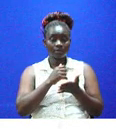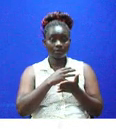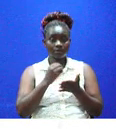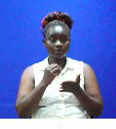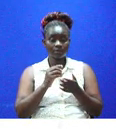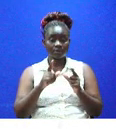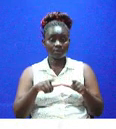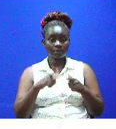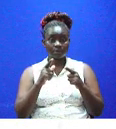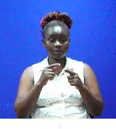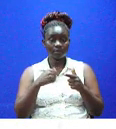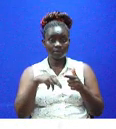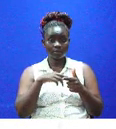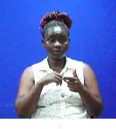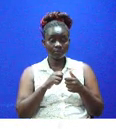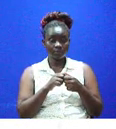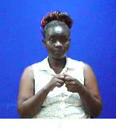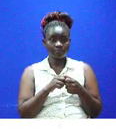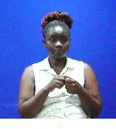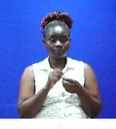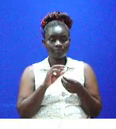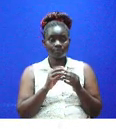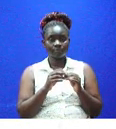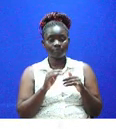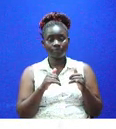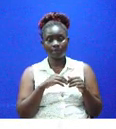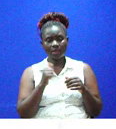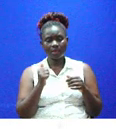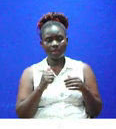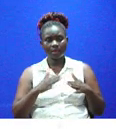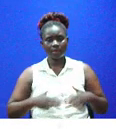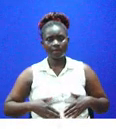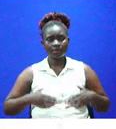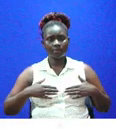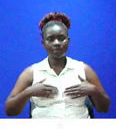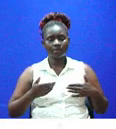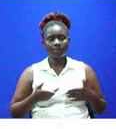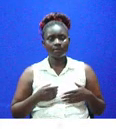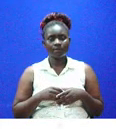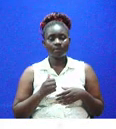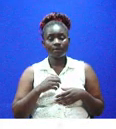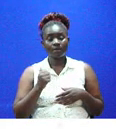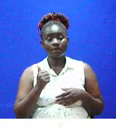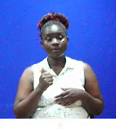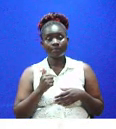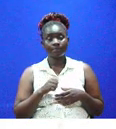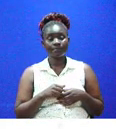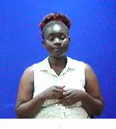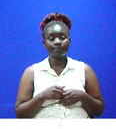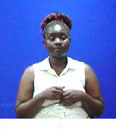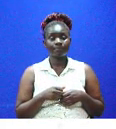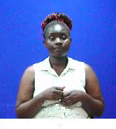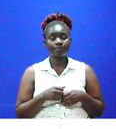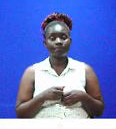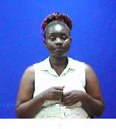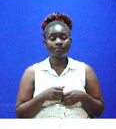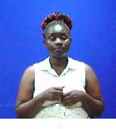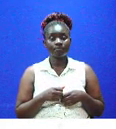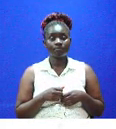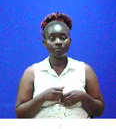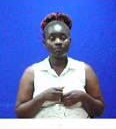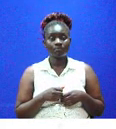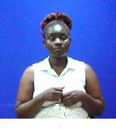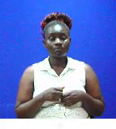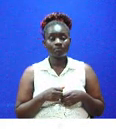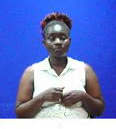us just educate our people. Anybody can be sexually harassed. This bill is not for women or